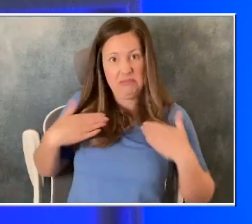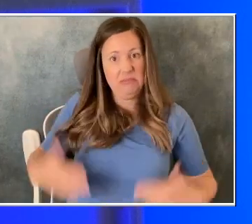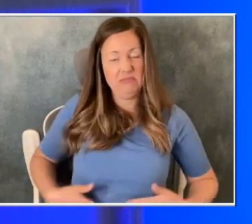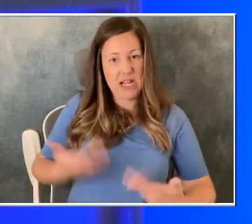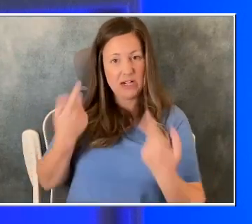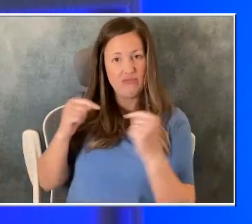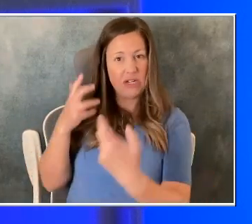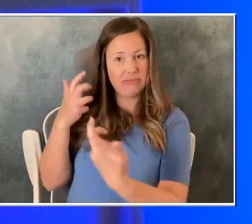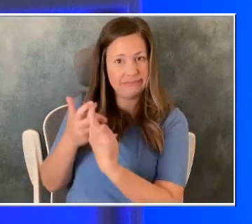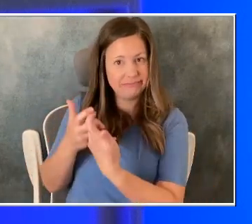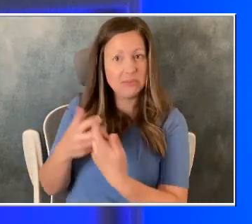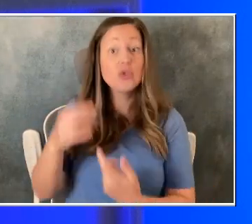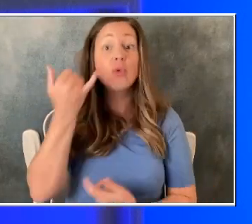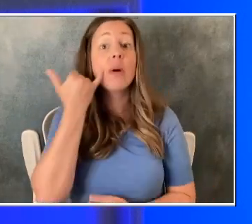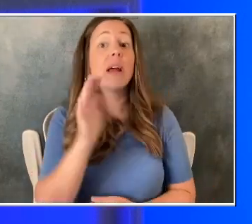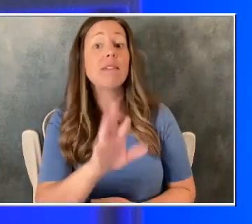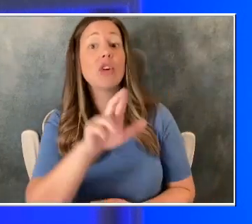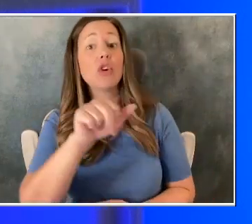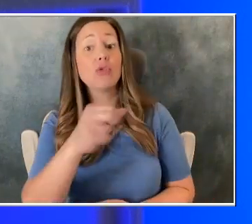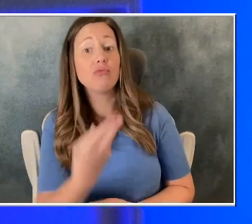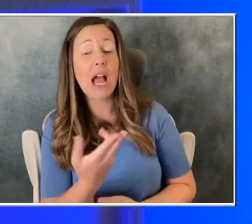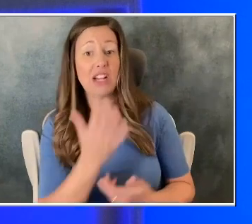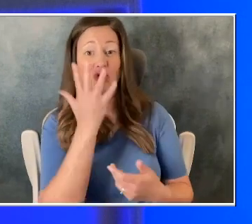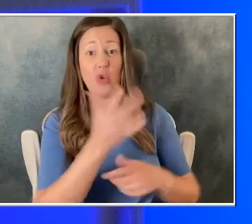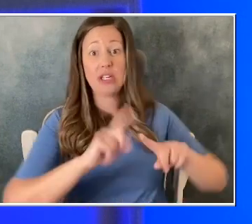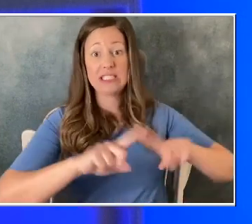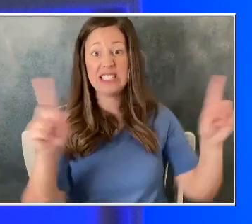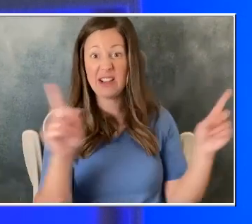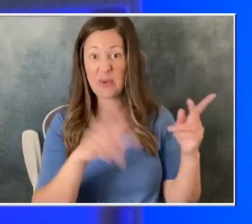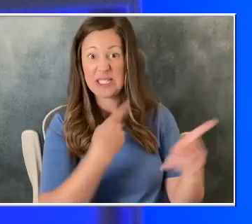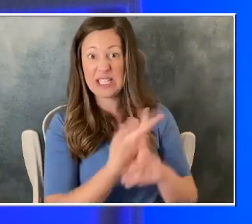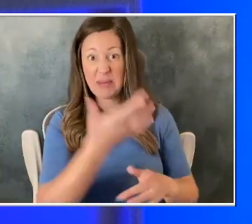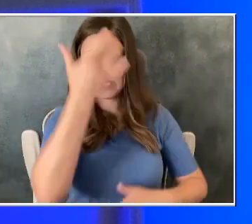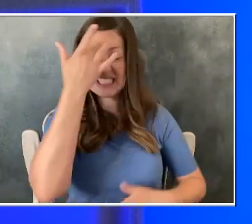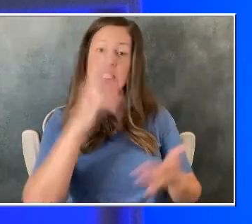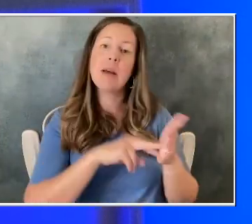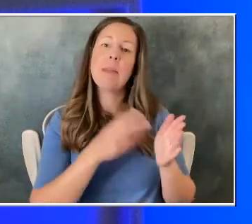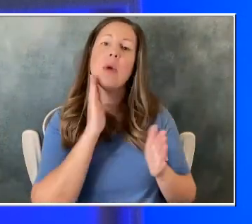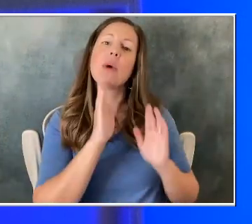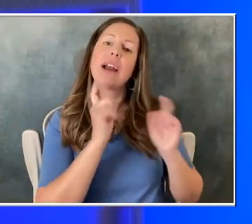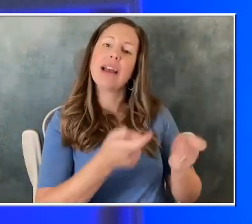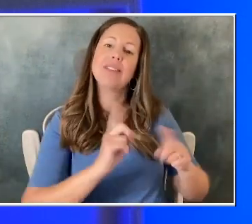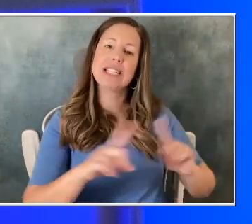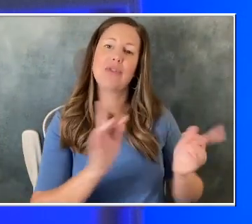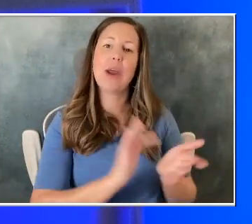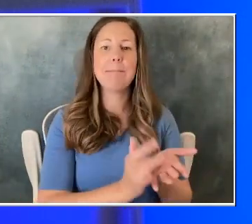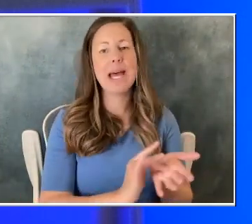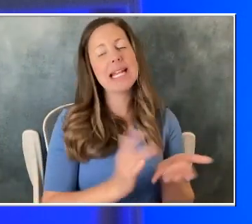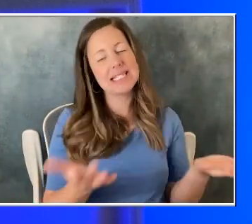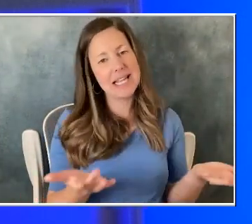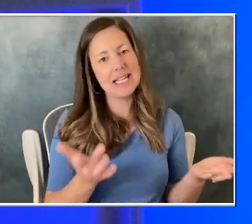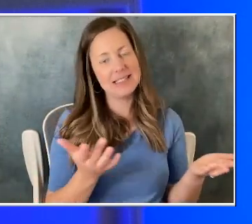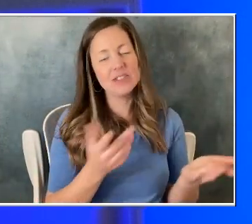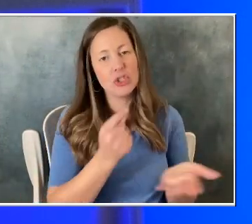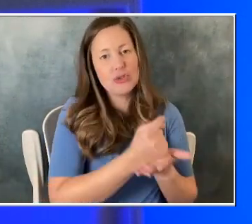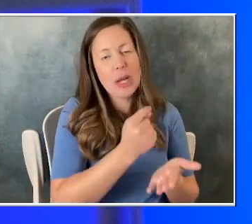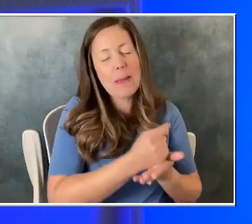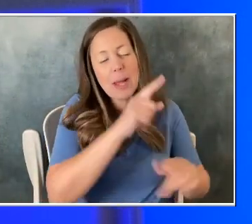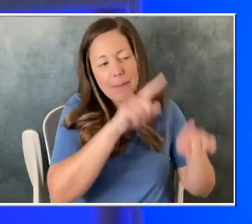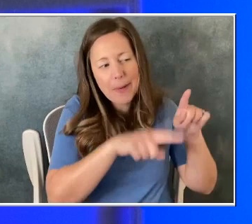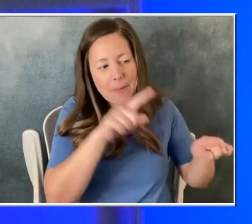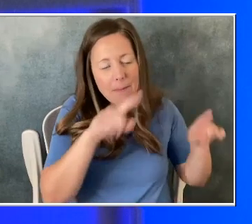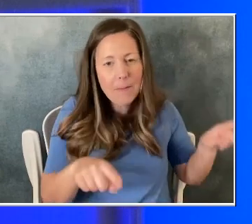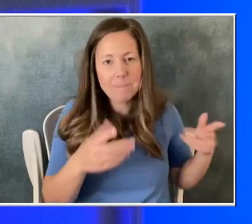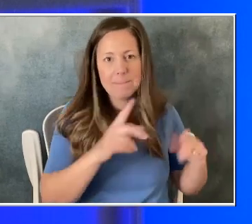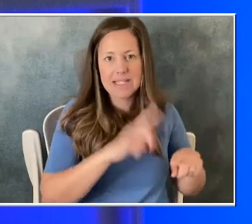had looked like an autoimmune blistering disease, I would have probably prescribed a different set of medications and given her a different type of treatment. I do want to say